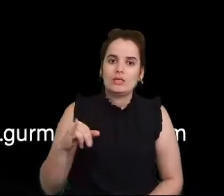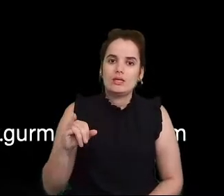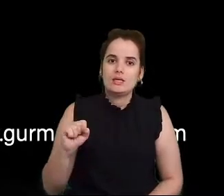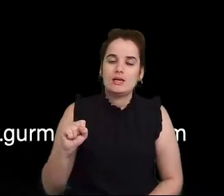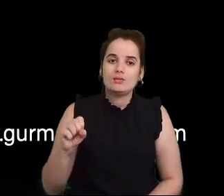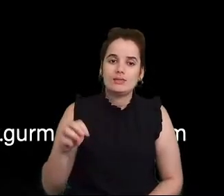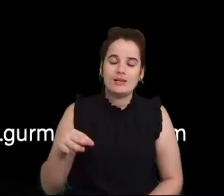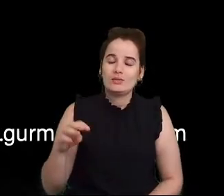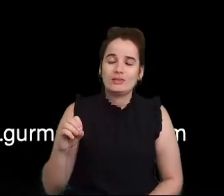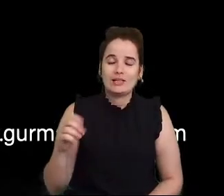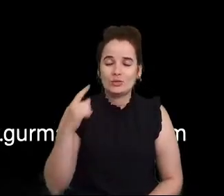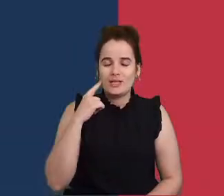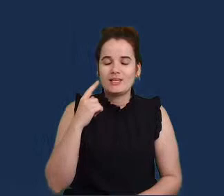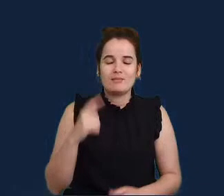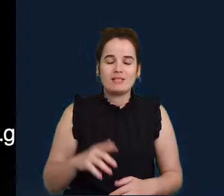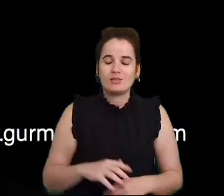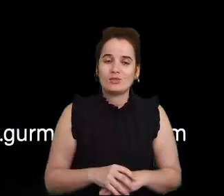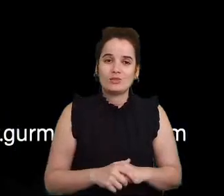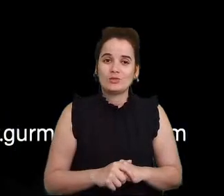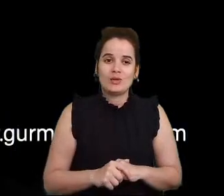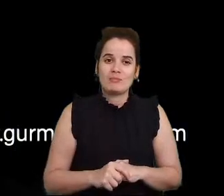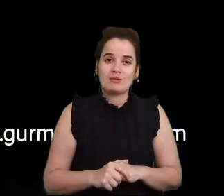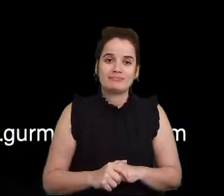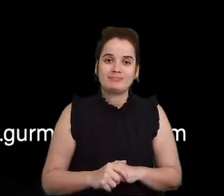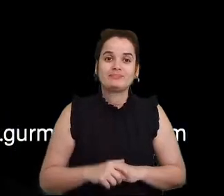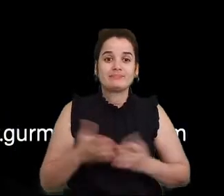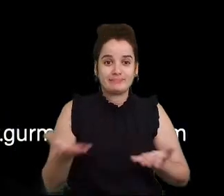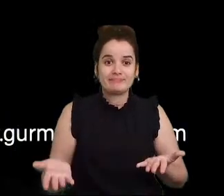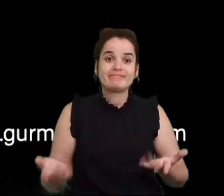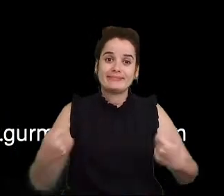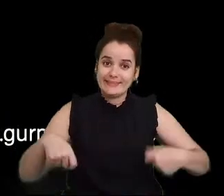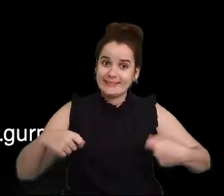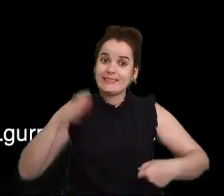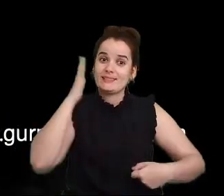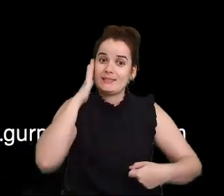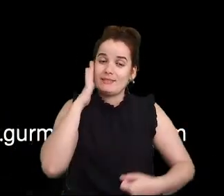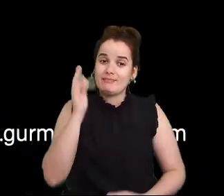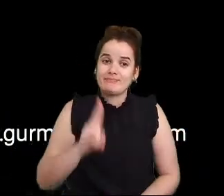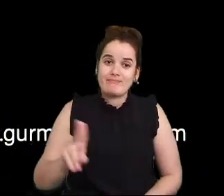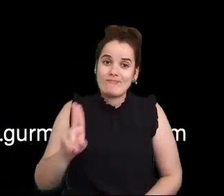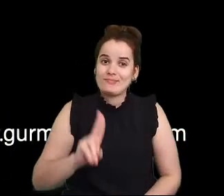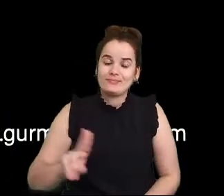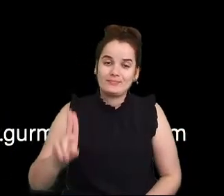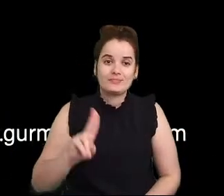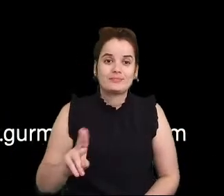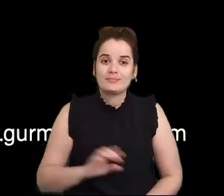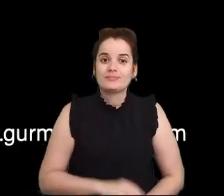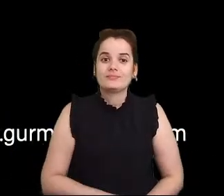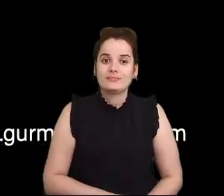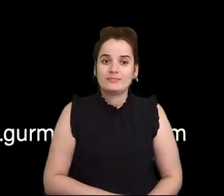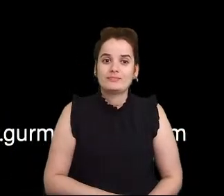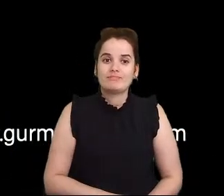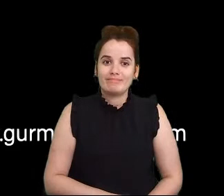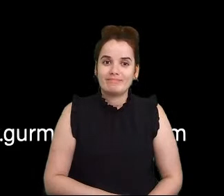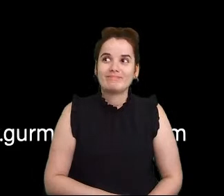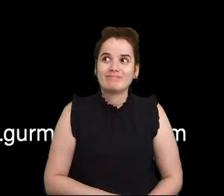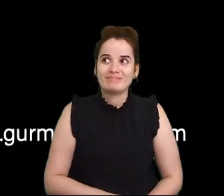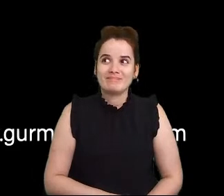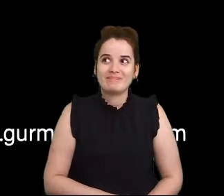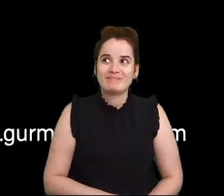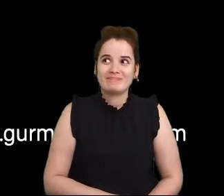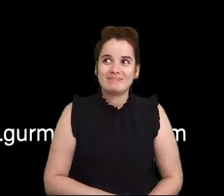visualizations still lack this. Here is a chart shared by the New York Times on Twitter. If